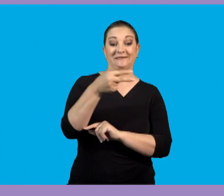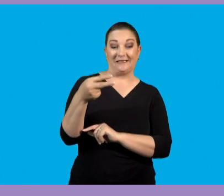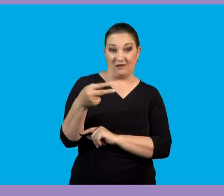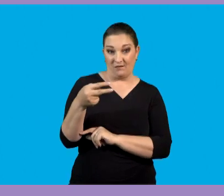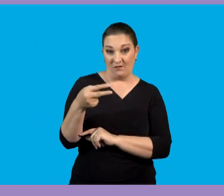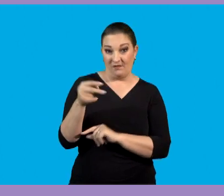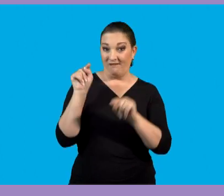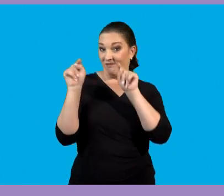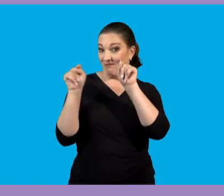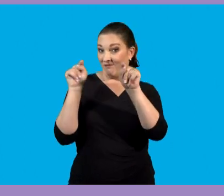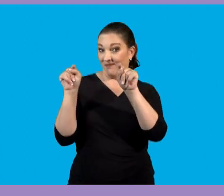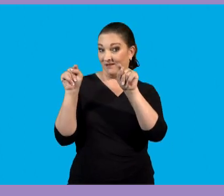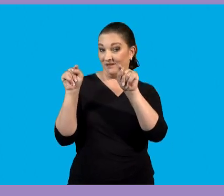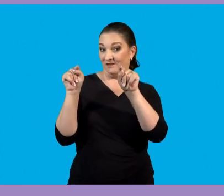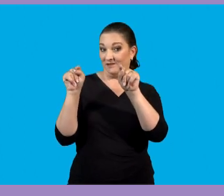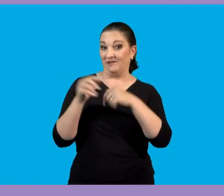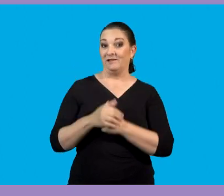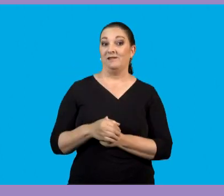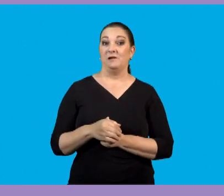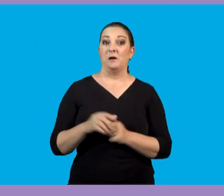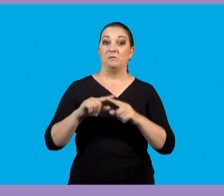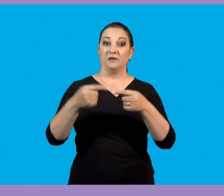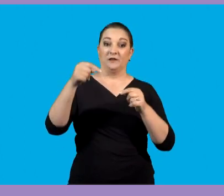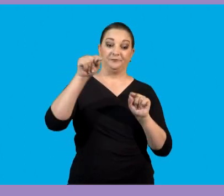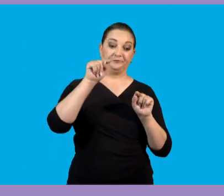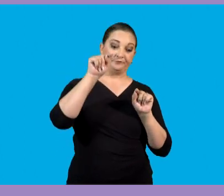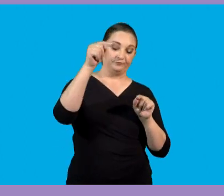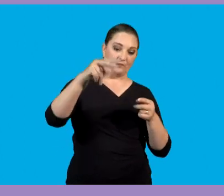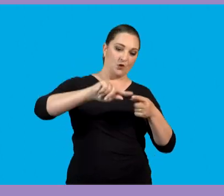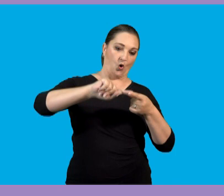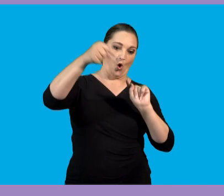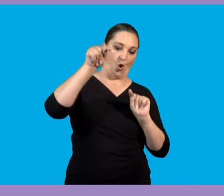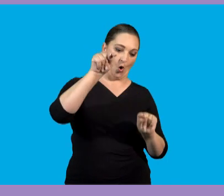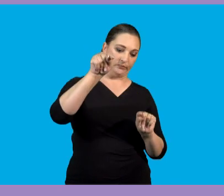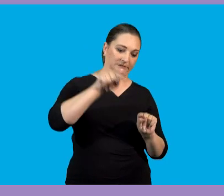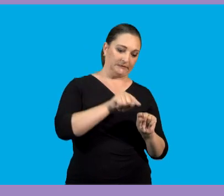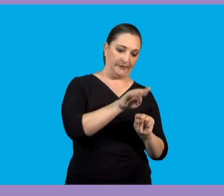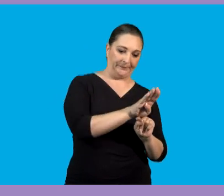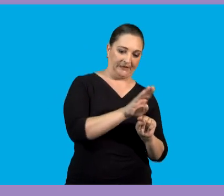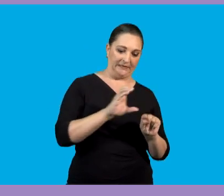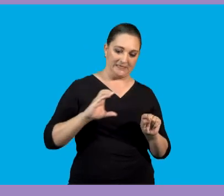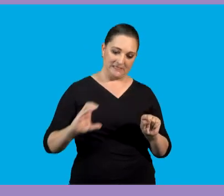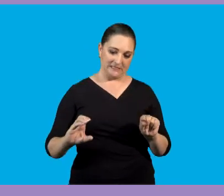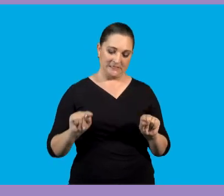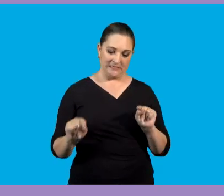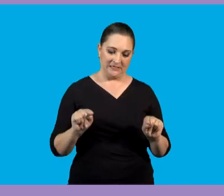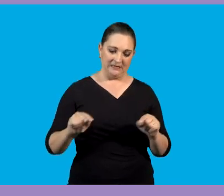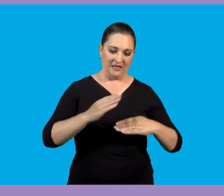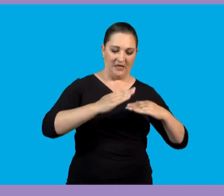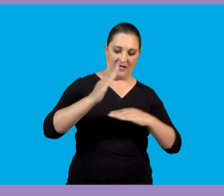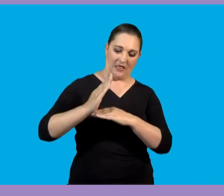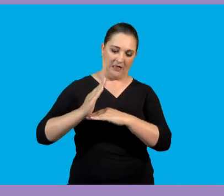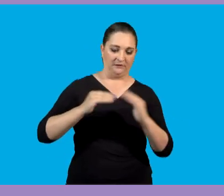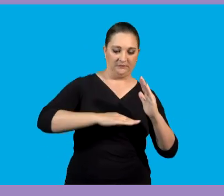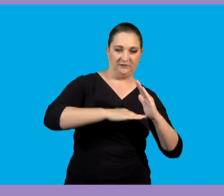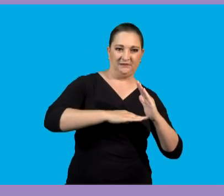that the side that is opposite angle A is BC. And since as well angle A is opposite BC, it